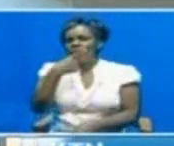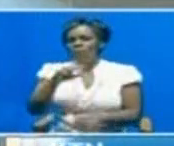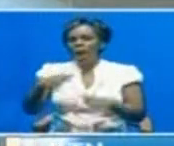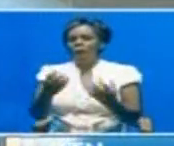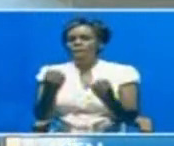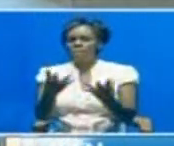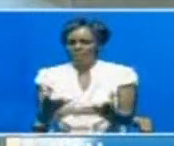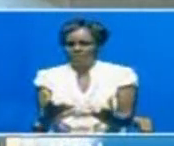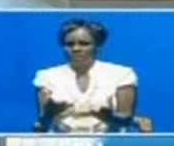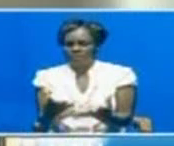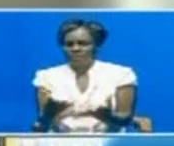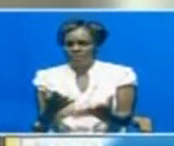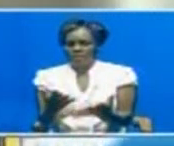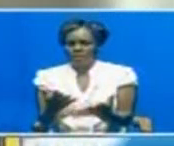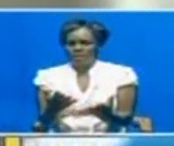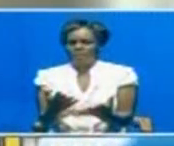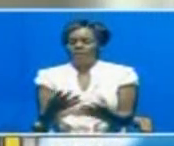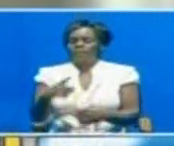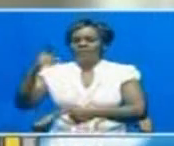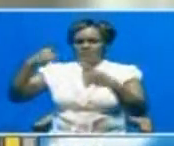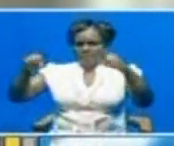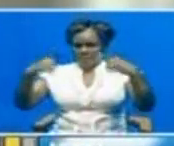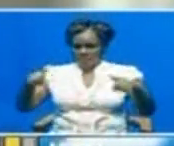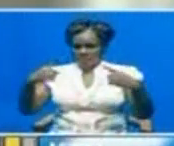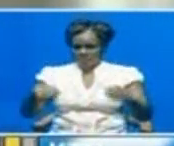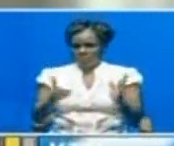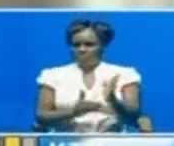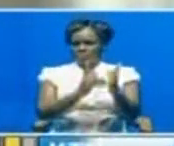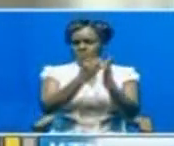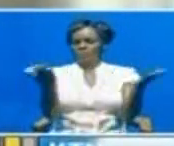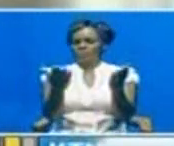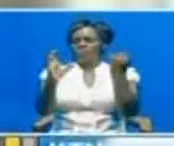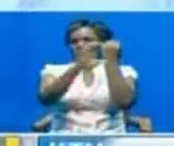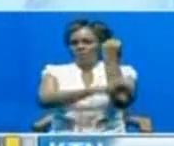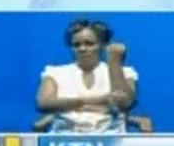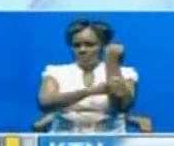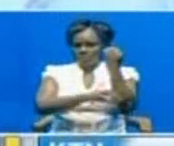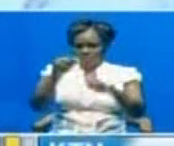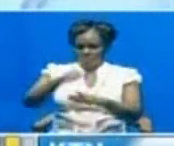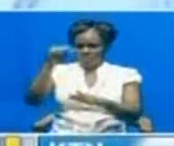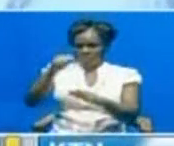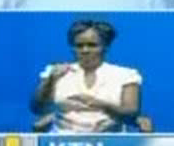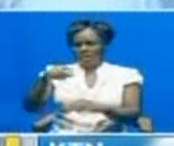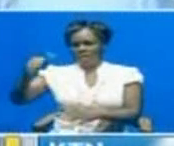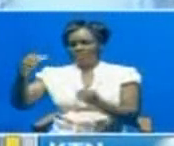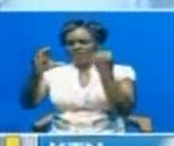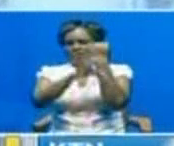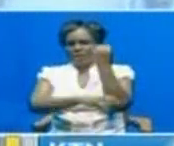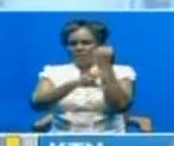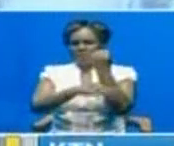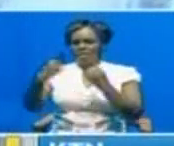the route of administration. The most successful vaccine ever developed anywhere in the world was tested in Thailand and produced